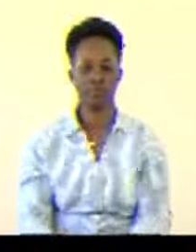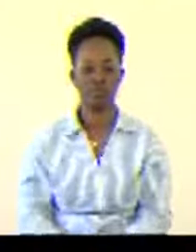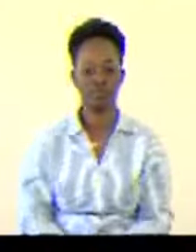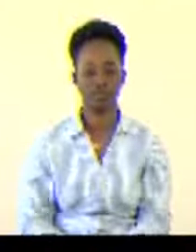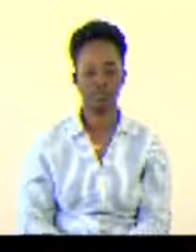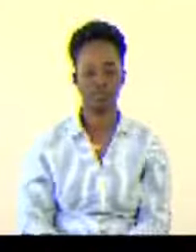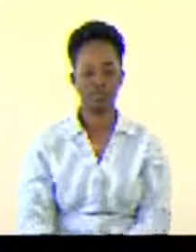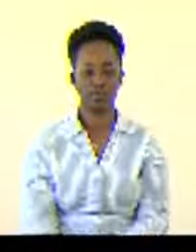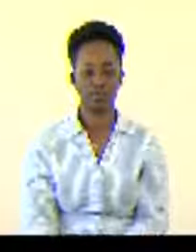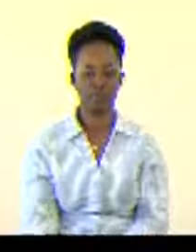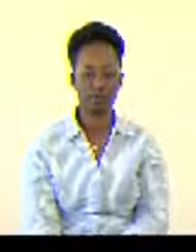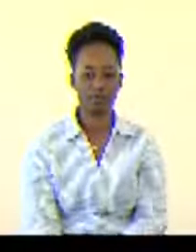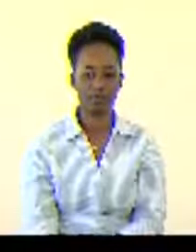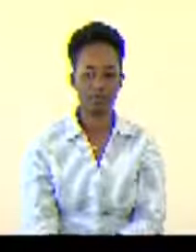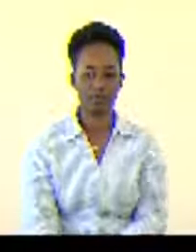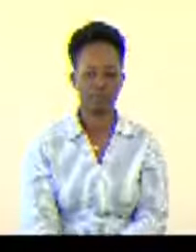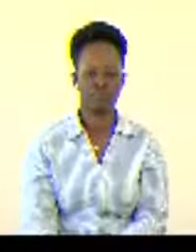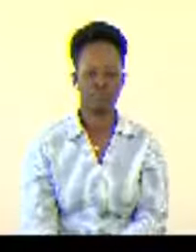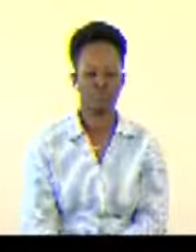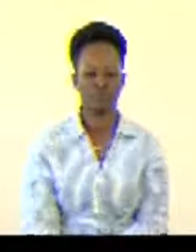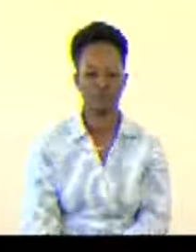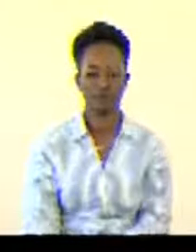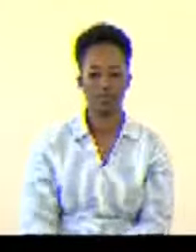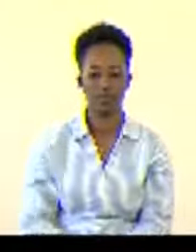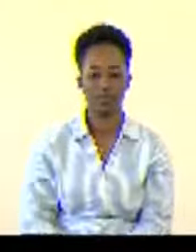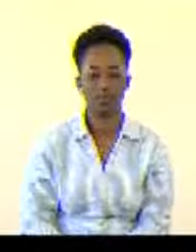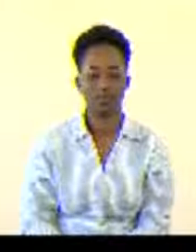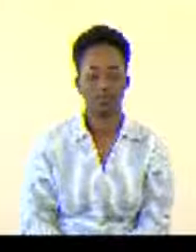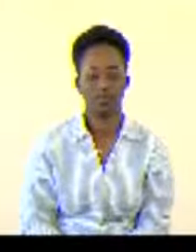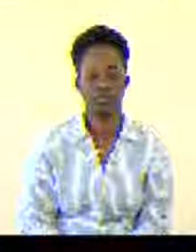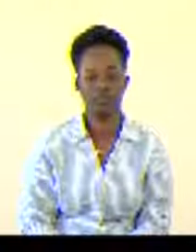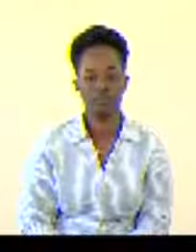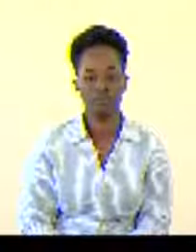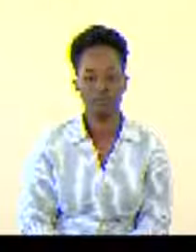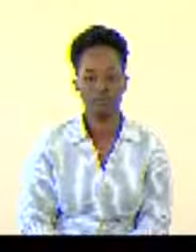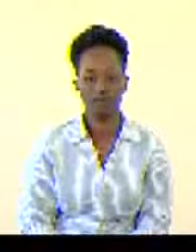ratio of net profit